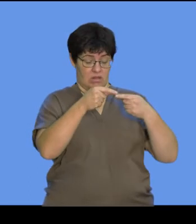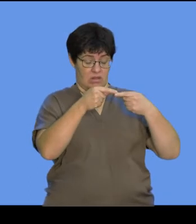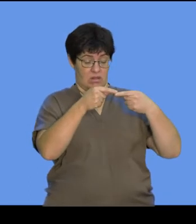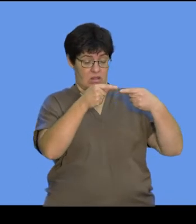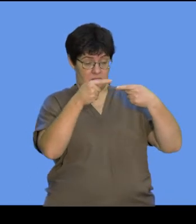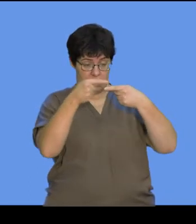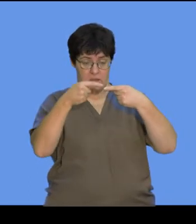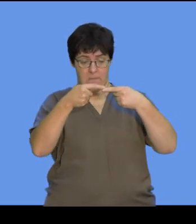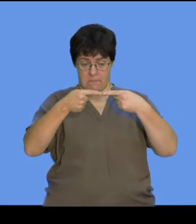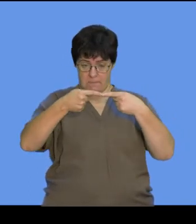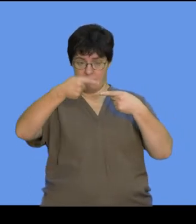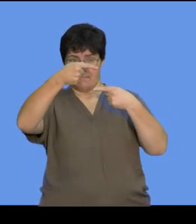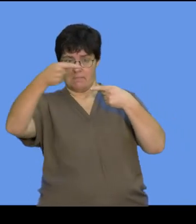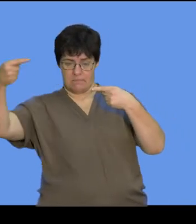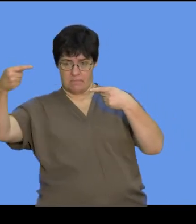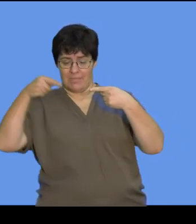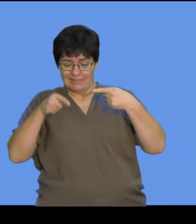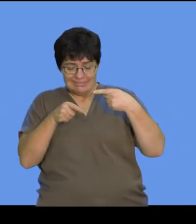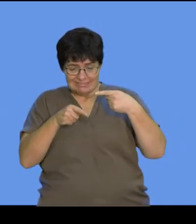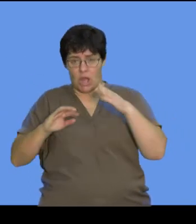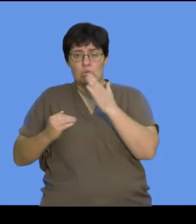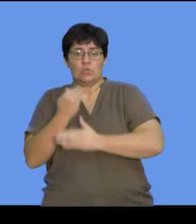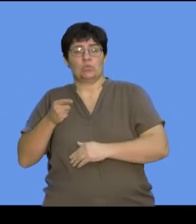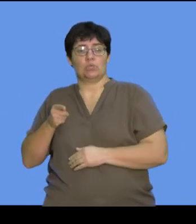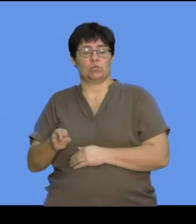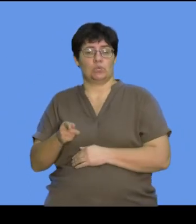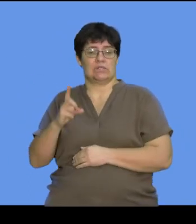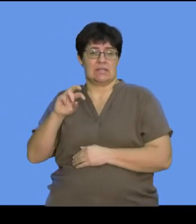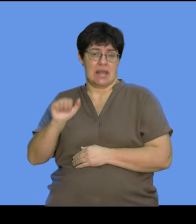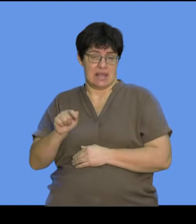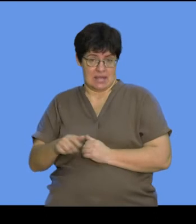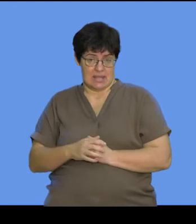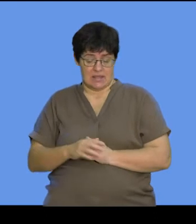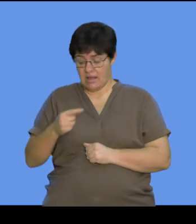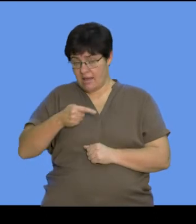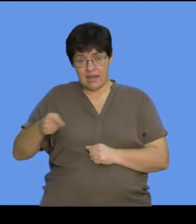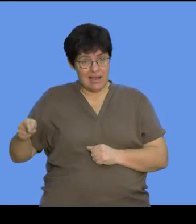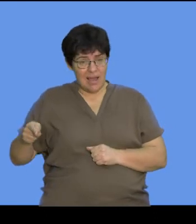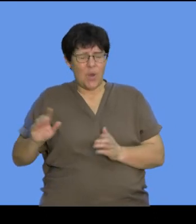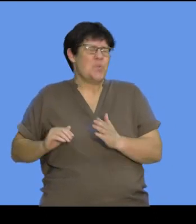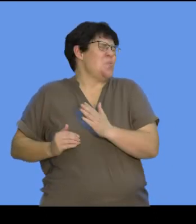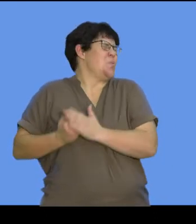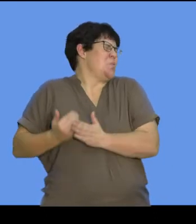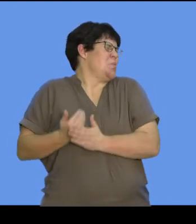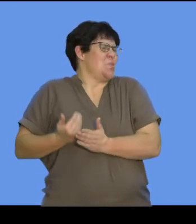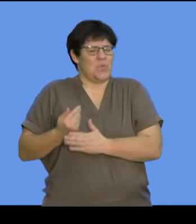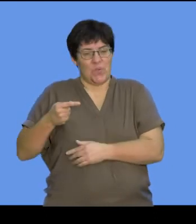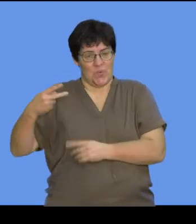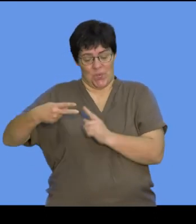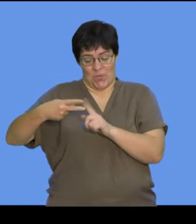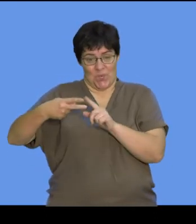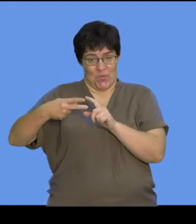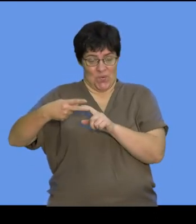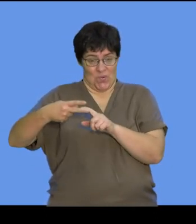is intact and a new copy of DNA is produced. And this strand is an entire new strand that is made